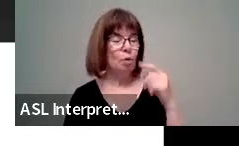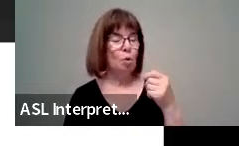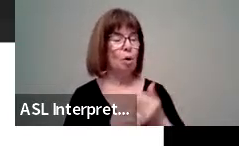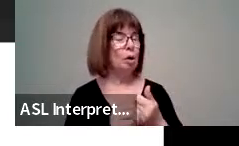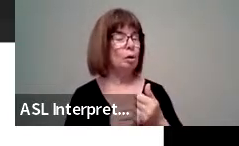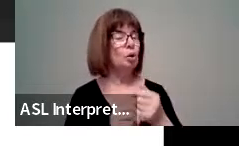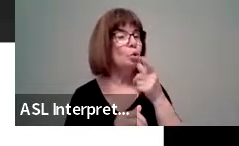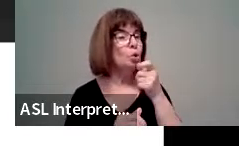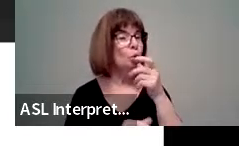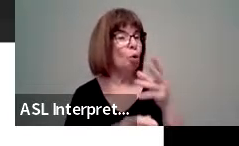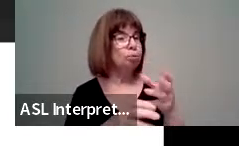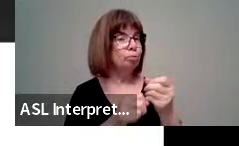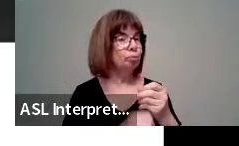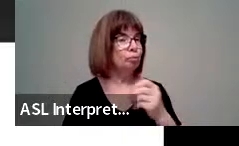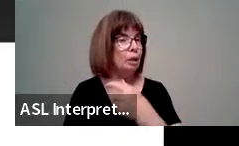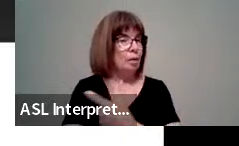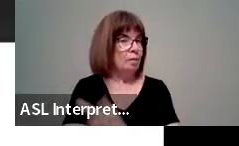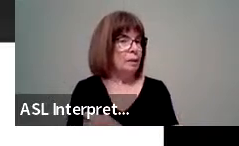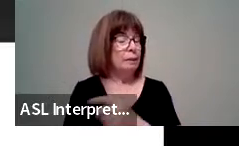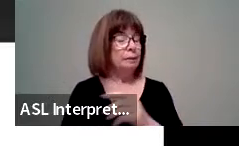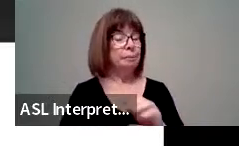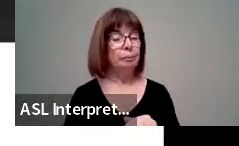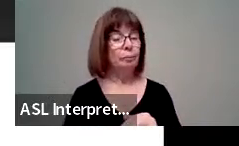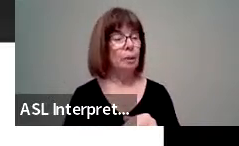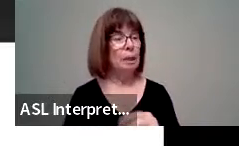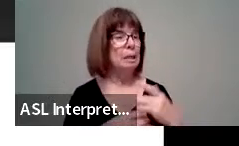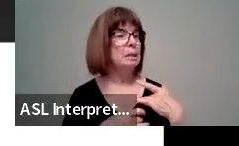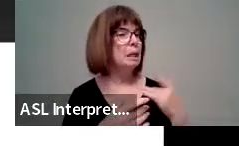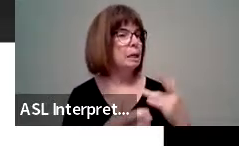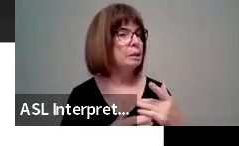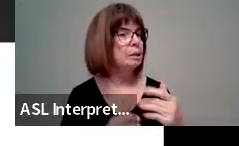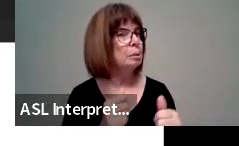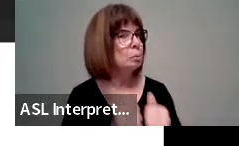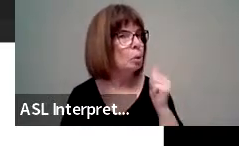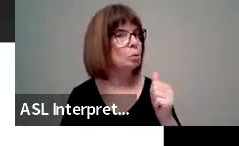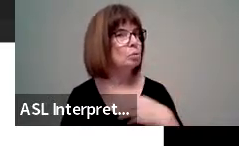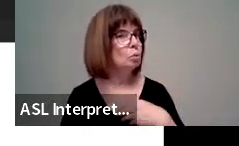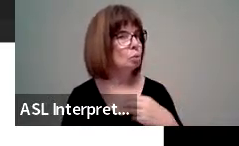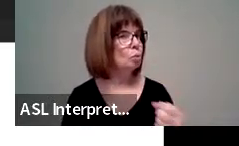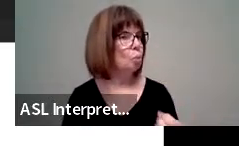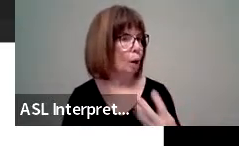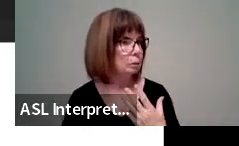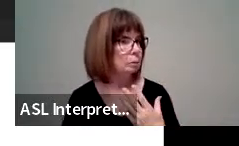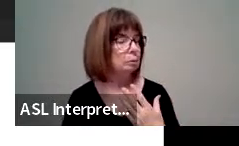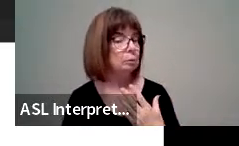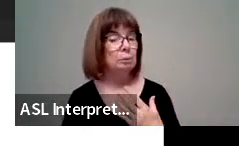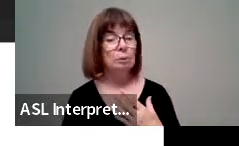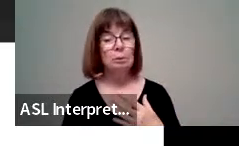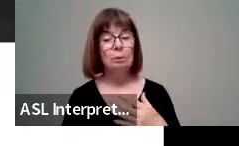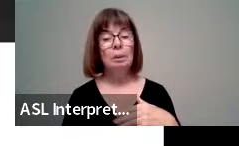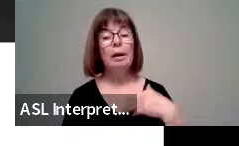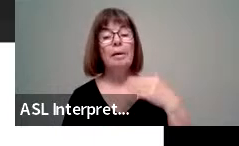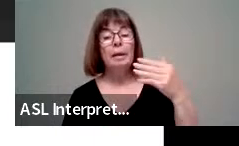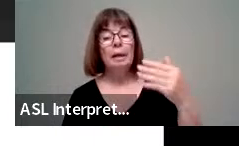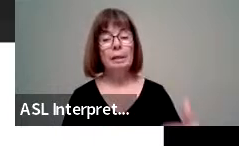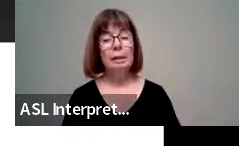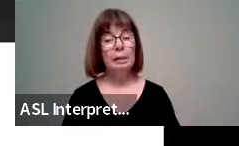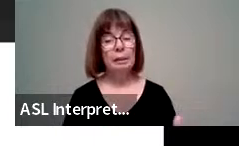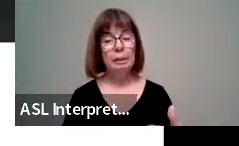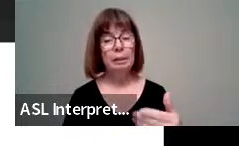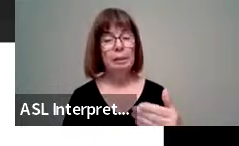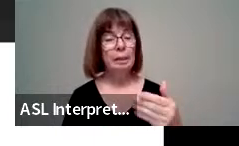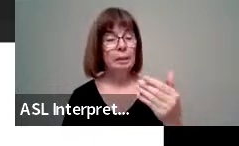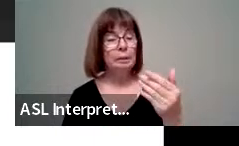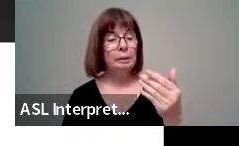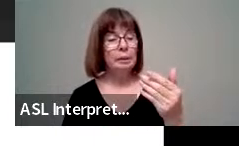noted, most are white and 18% Latinx and 12% Black or